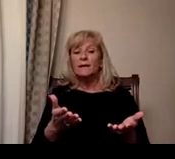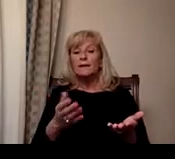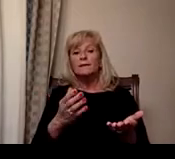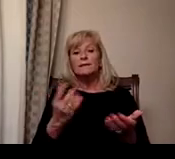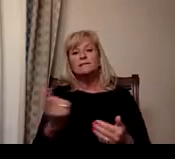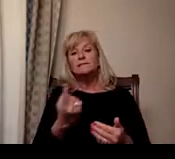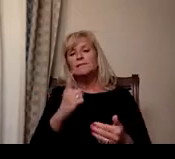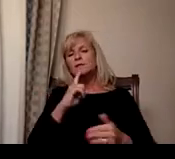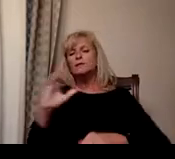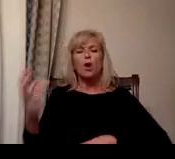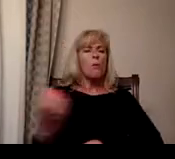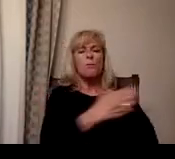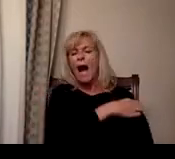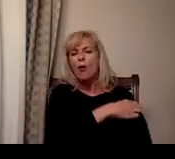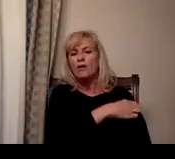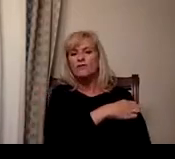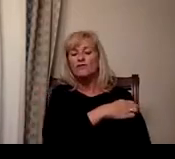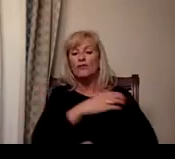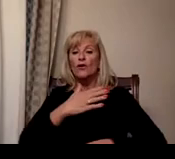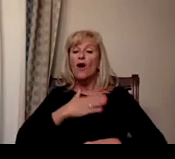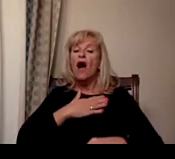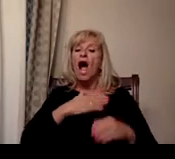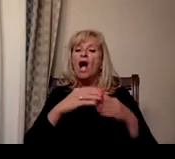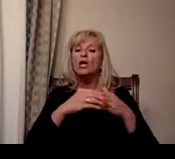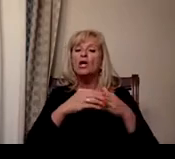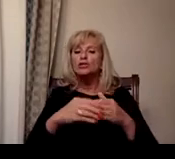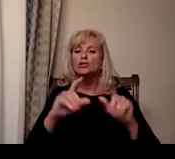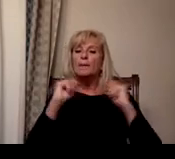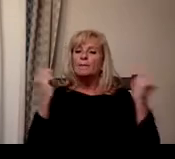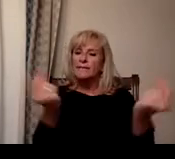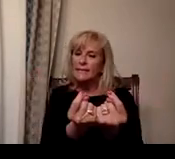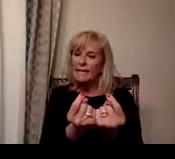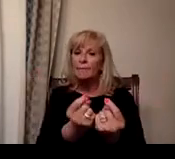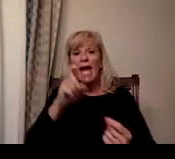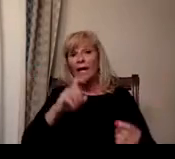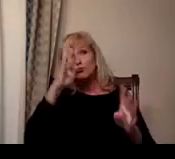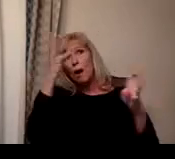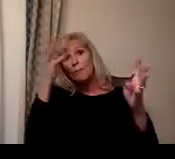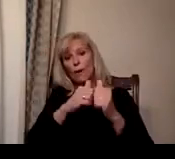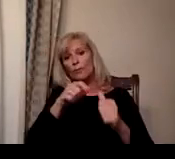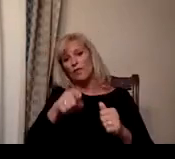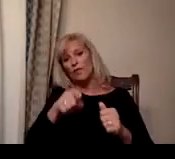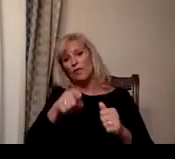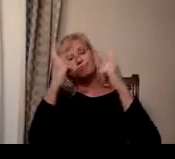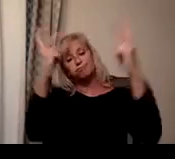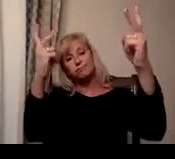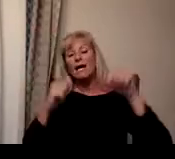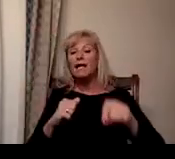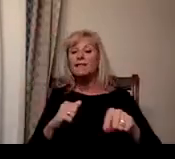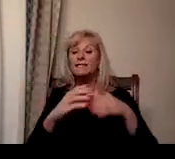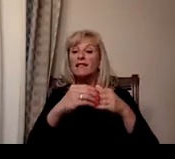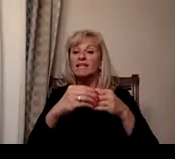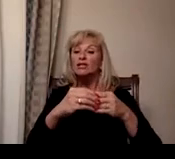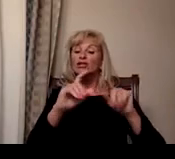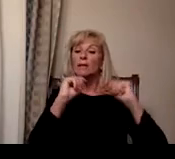is something so powerful that our leadership team truly, truly had to come up with. And so this leadership